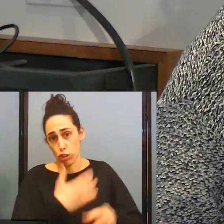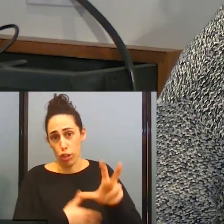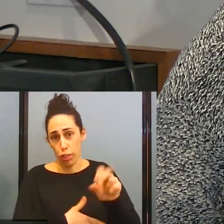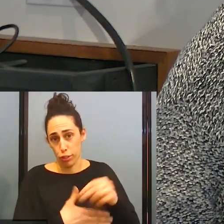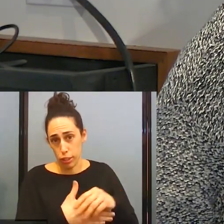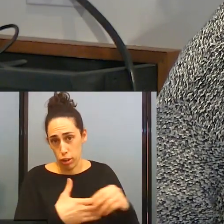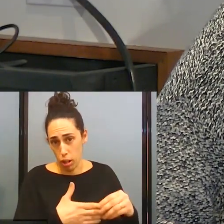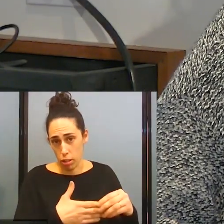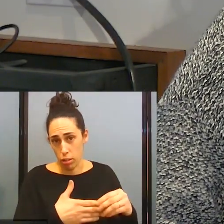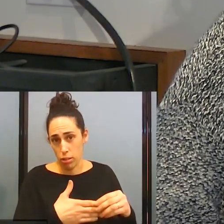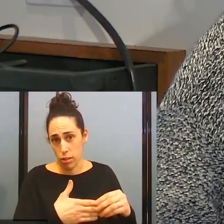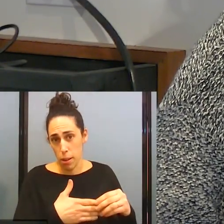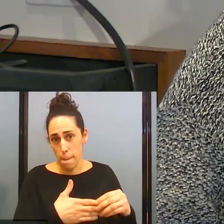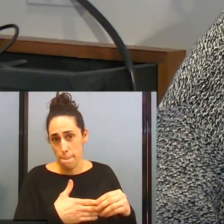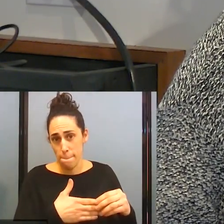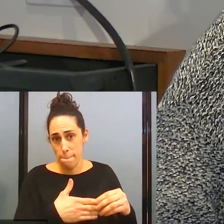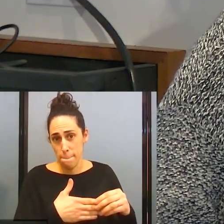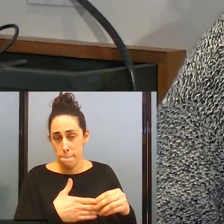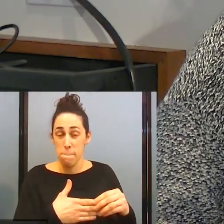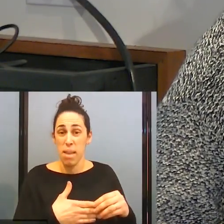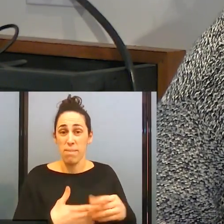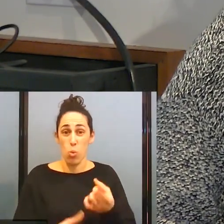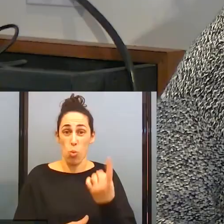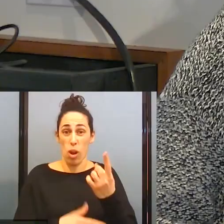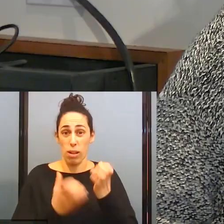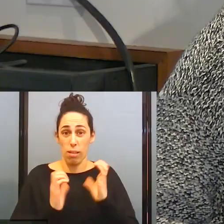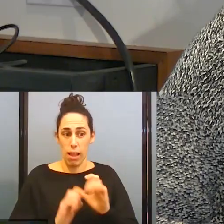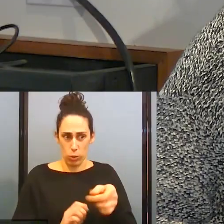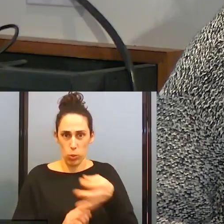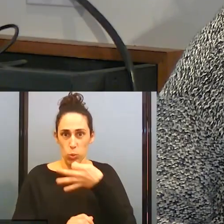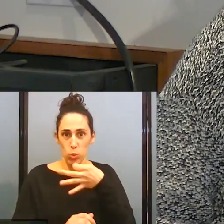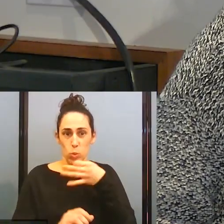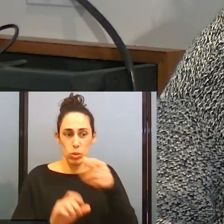PR card almost certainly doesn't have $30.